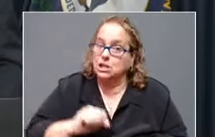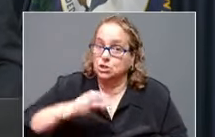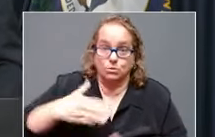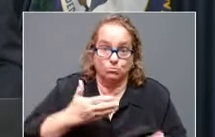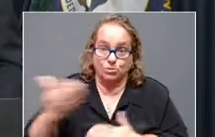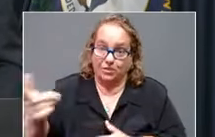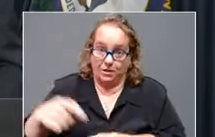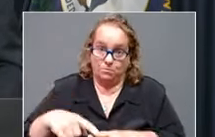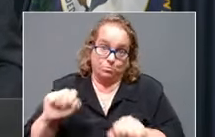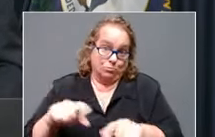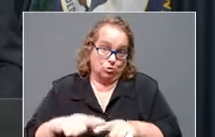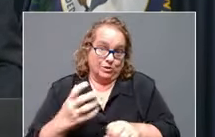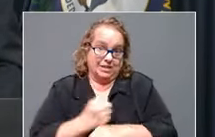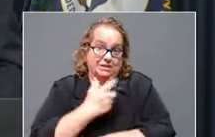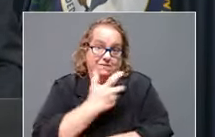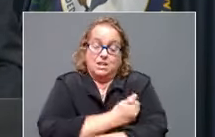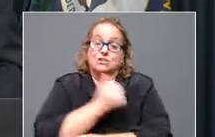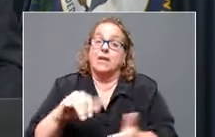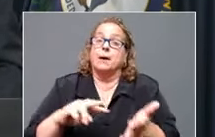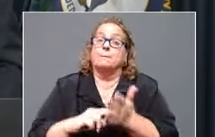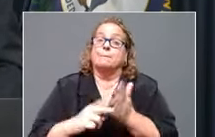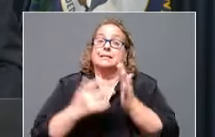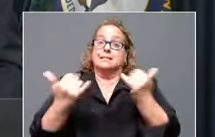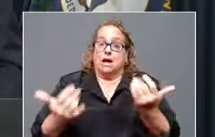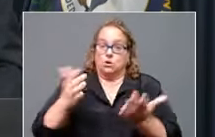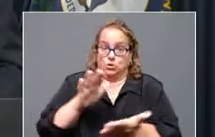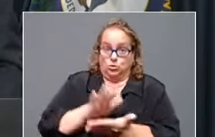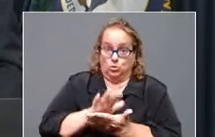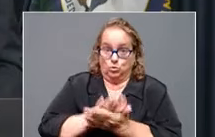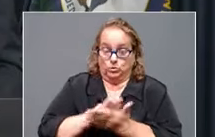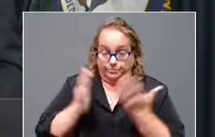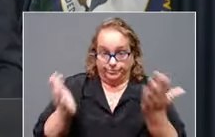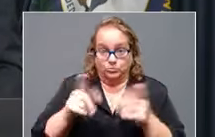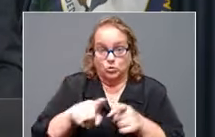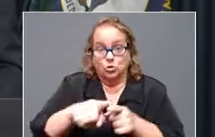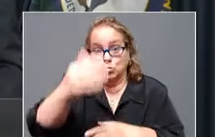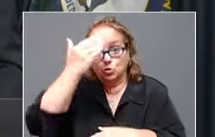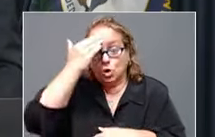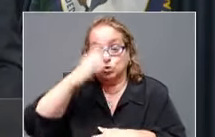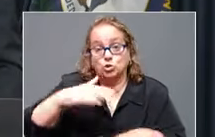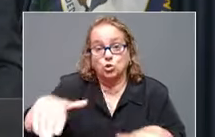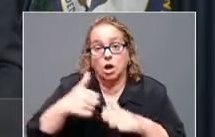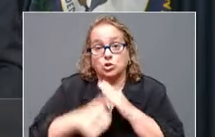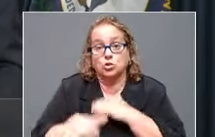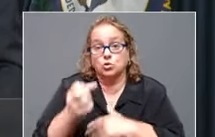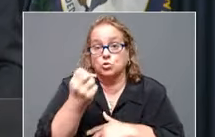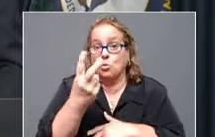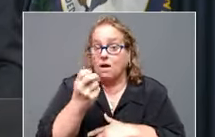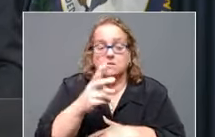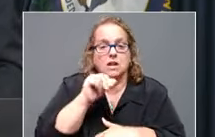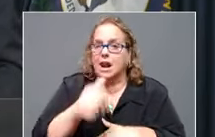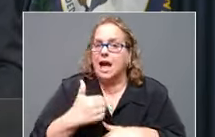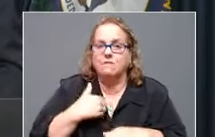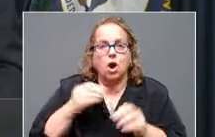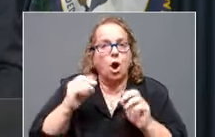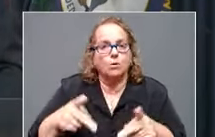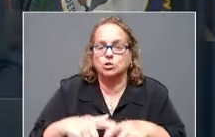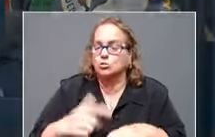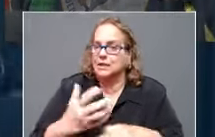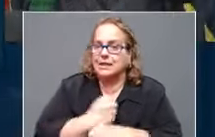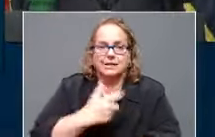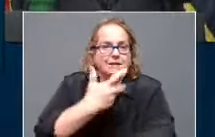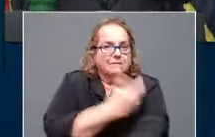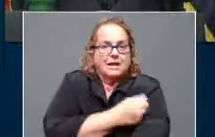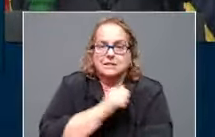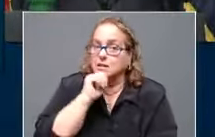impacting our schools across the Commonwealth. We gave a very clear recommendation that every school in